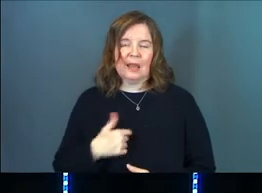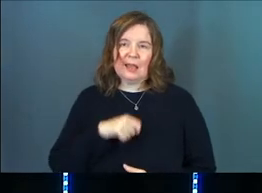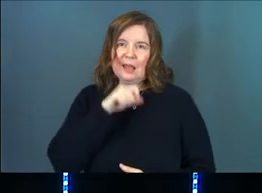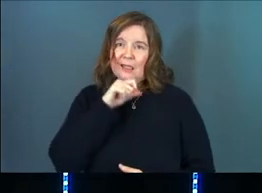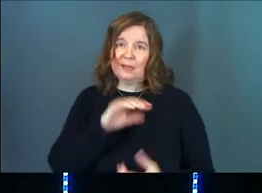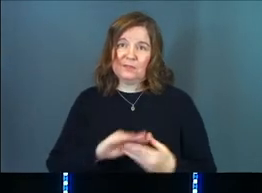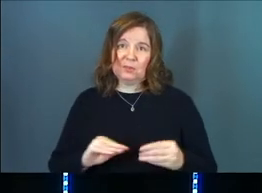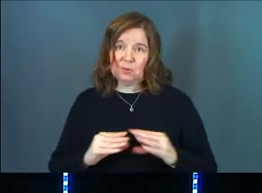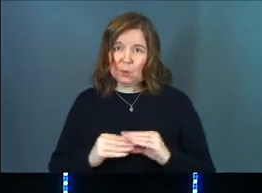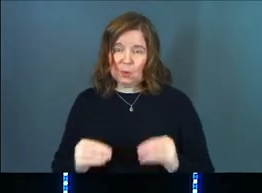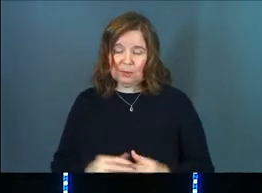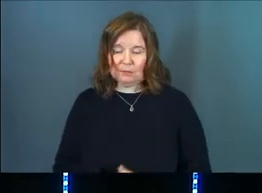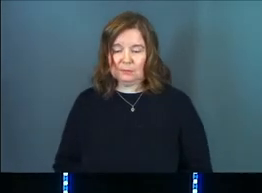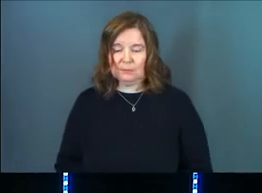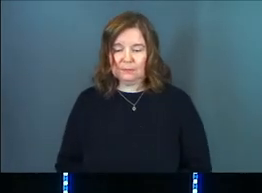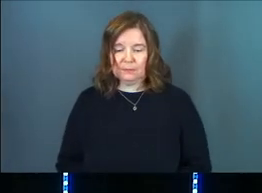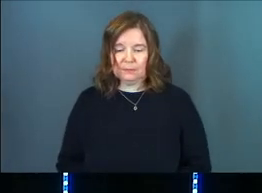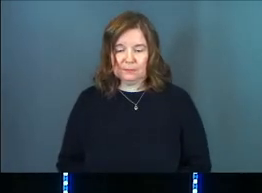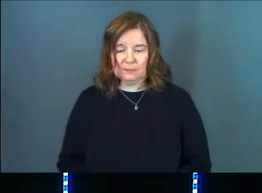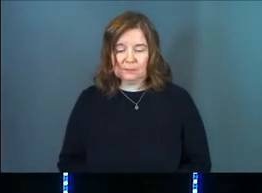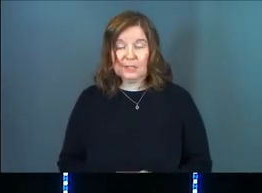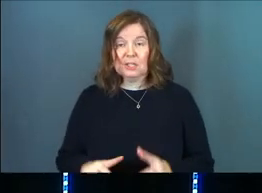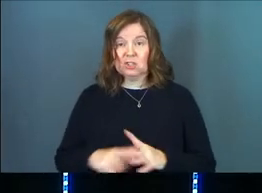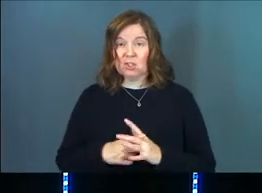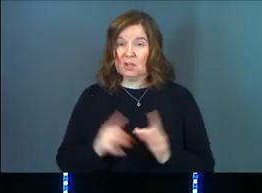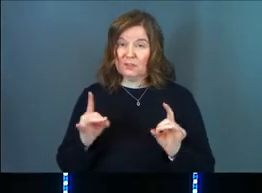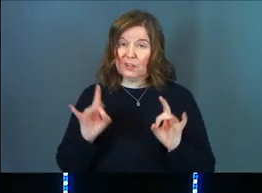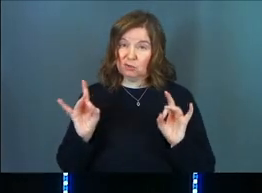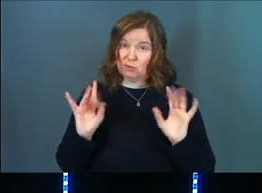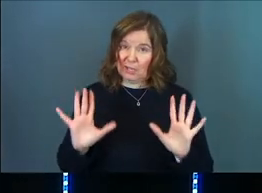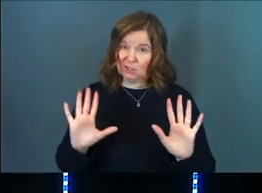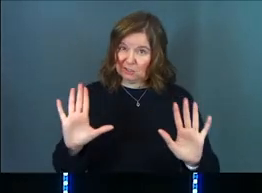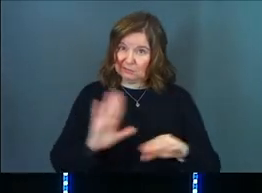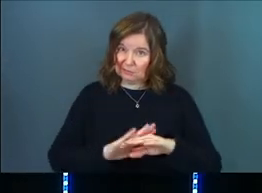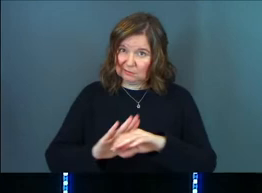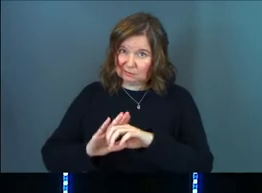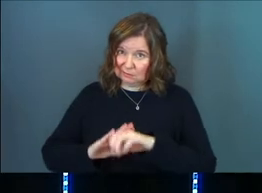I just love this story. It starts very, very tragically.